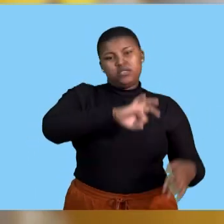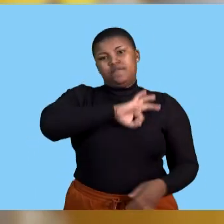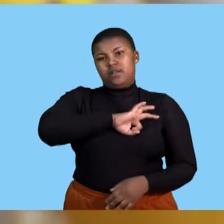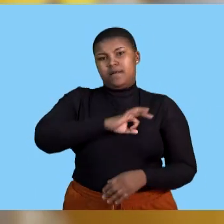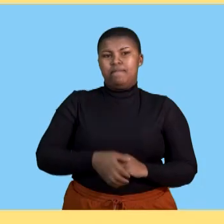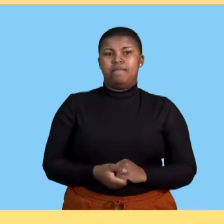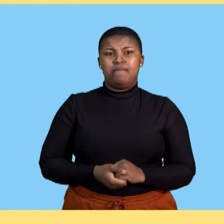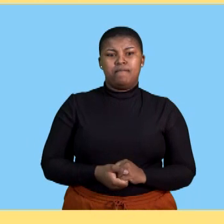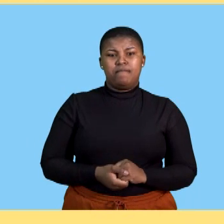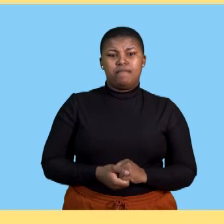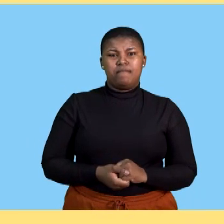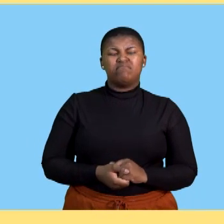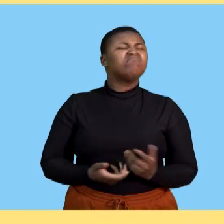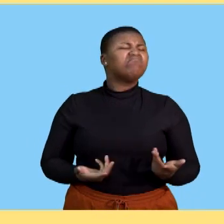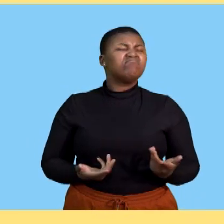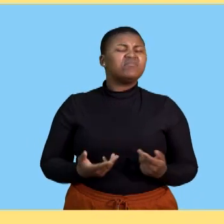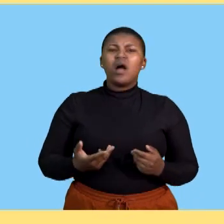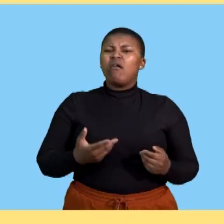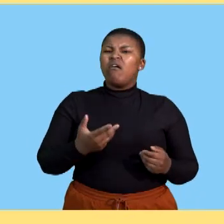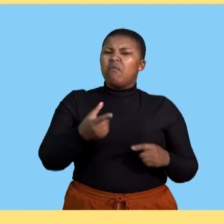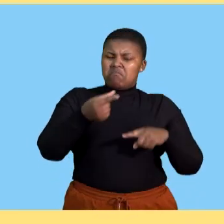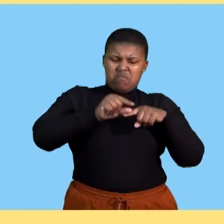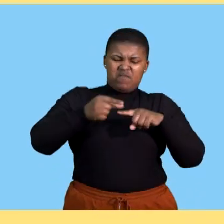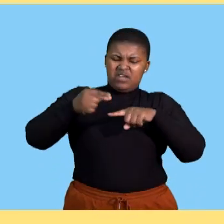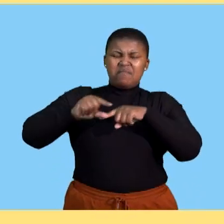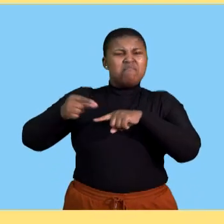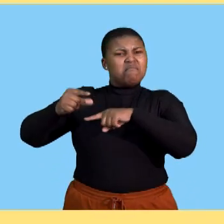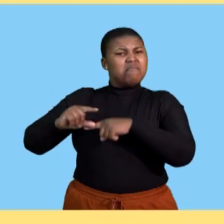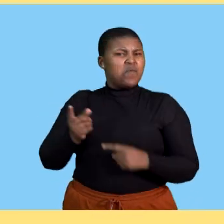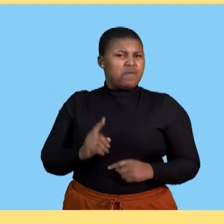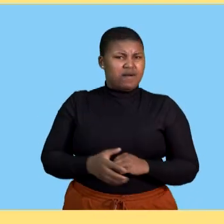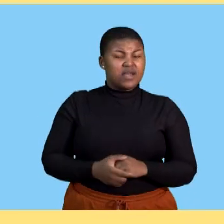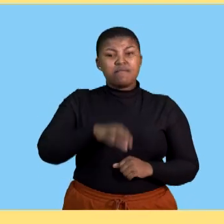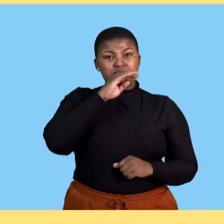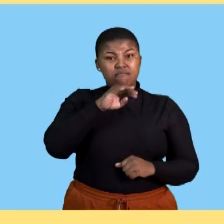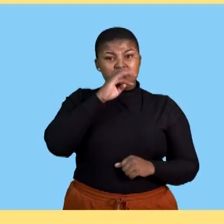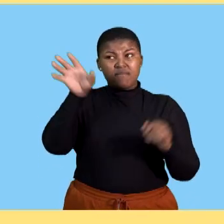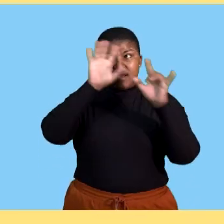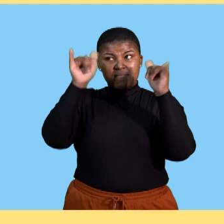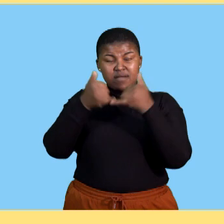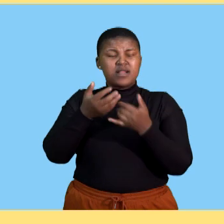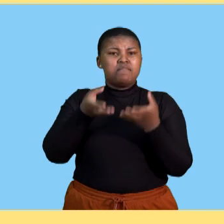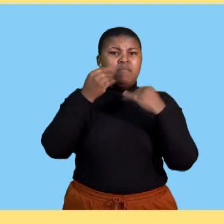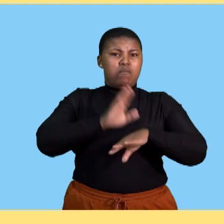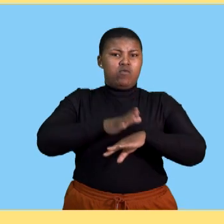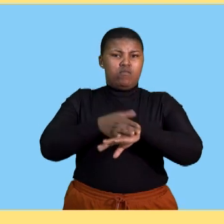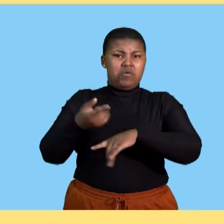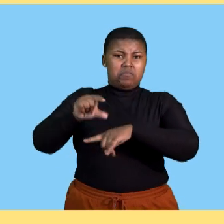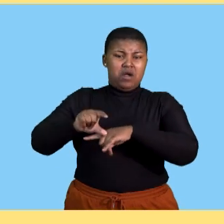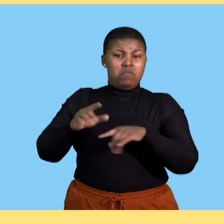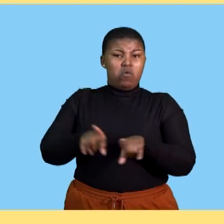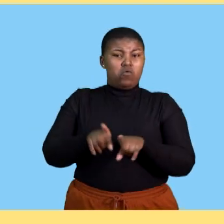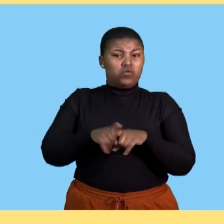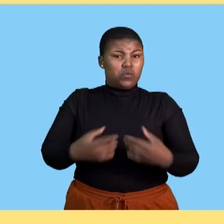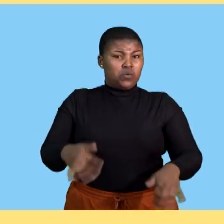income. What is profitability? It is the ability of a business to generate profit